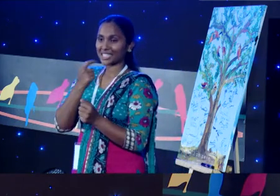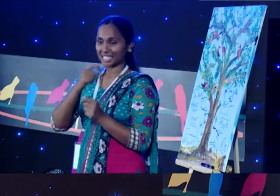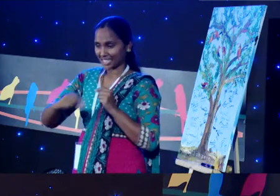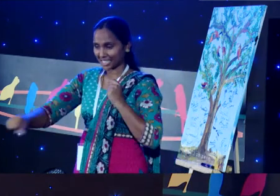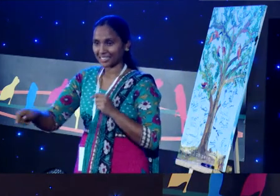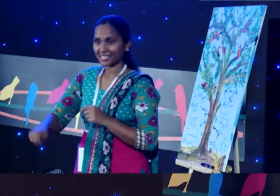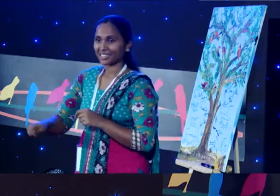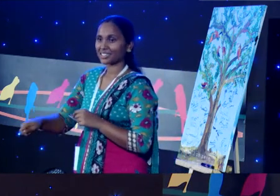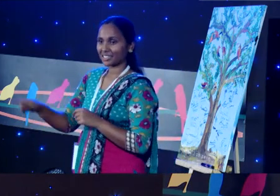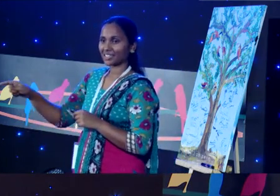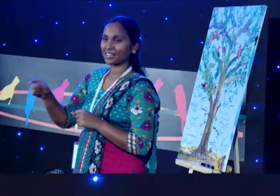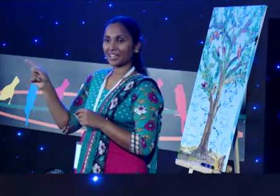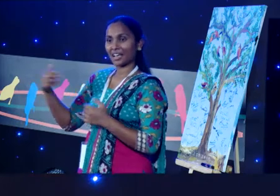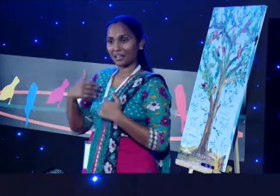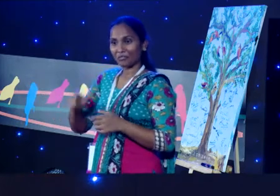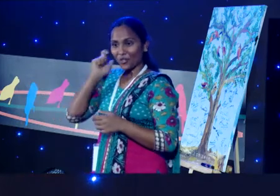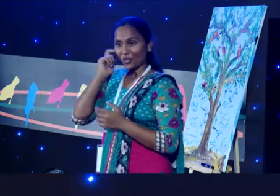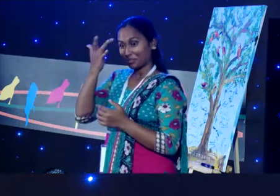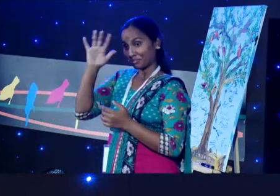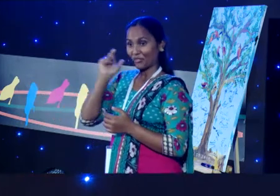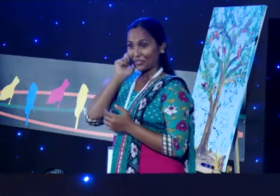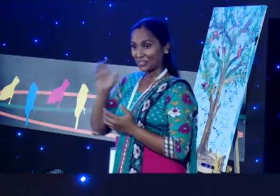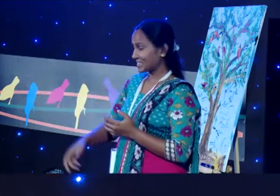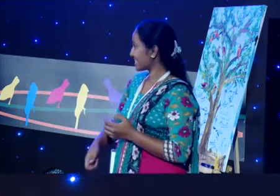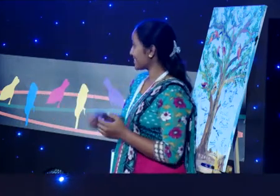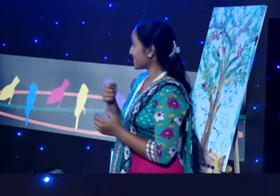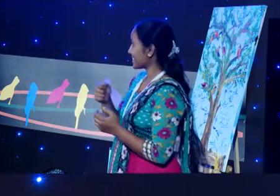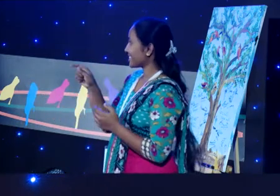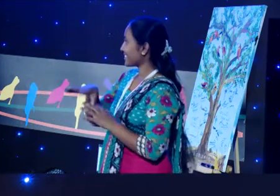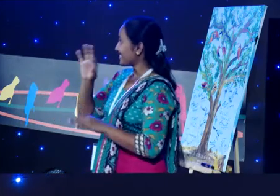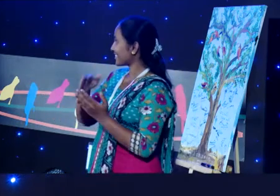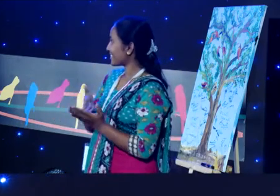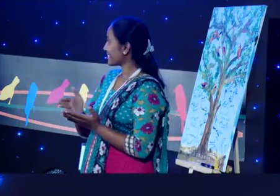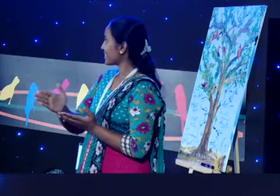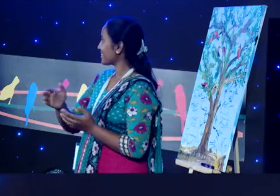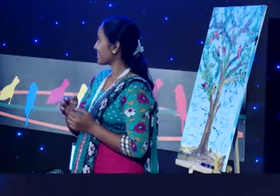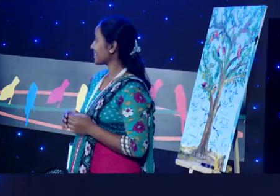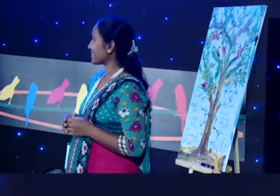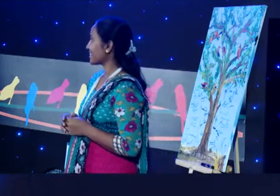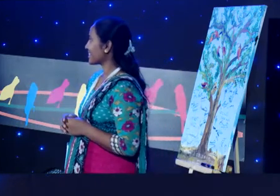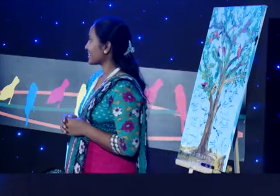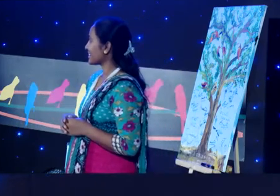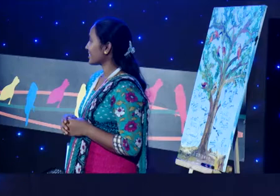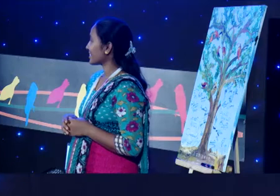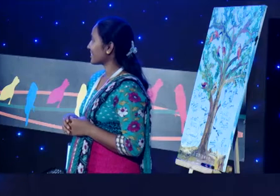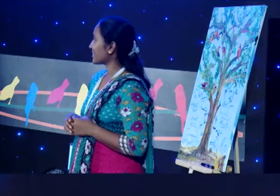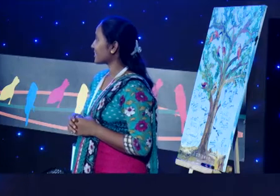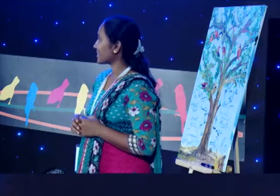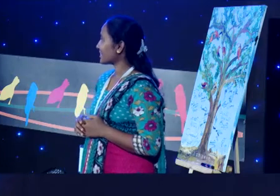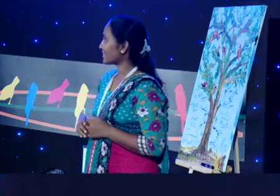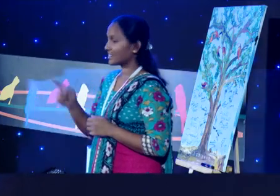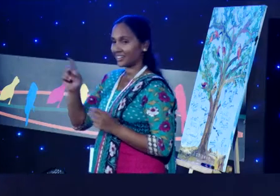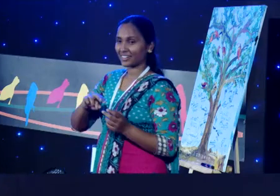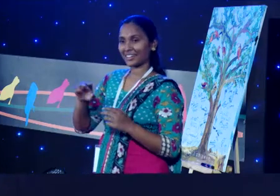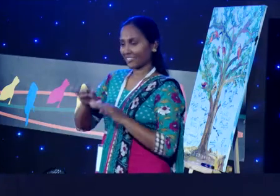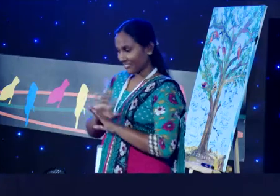unable, probably with a smartphone in his pocket and Google Maps, but unable to find his way from one place to another. So I went back to my